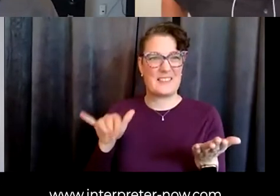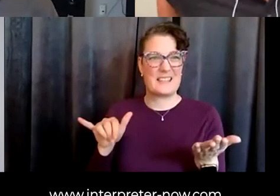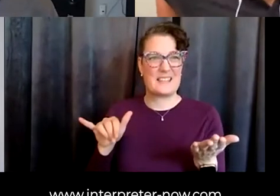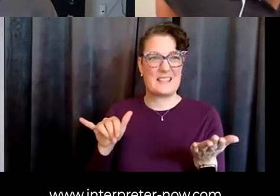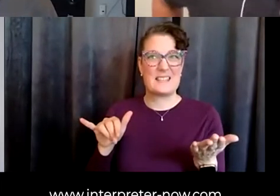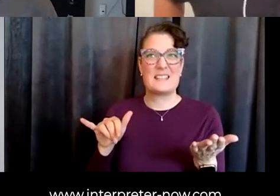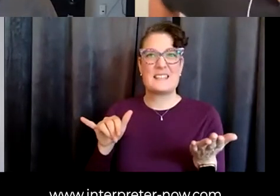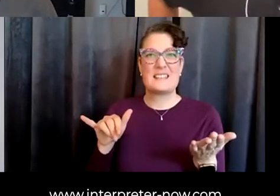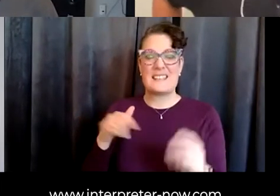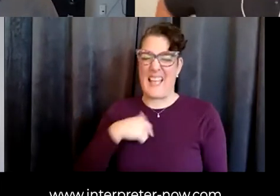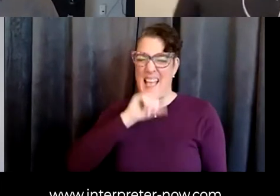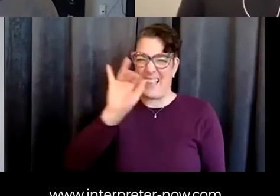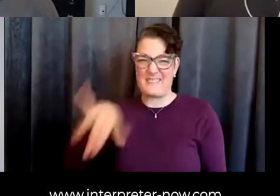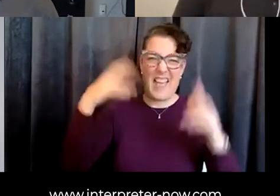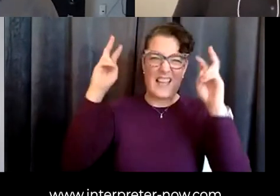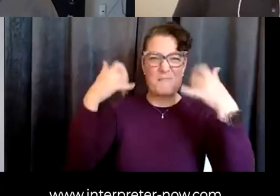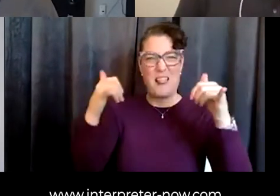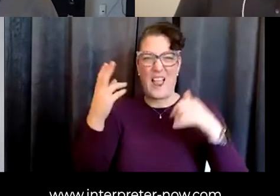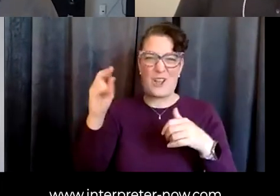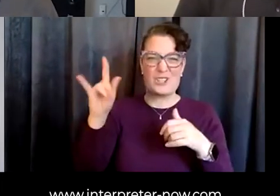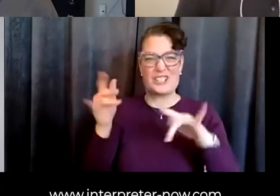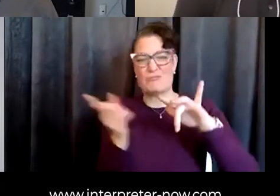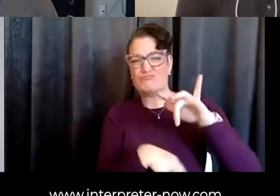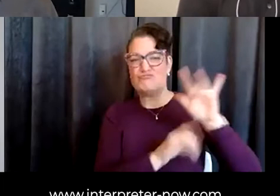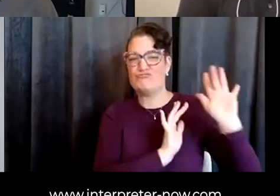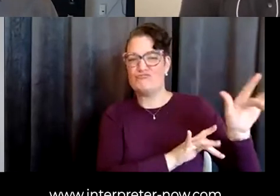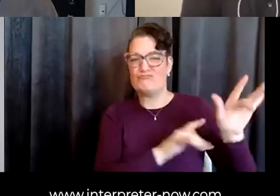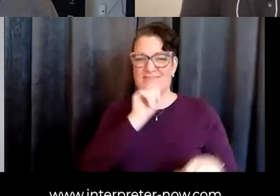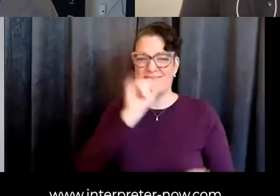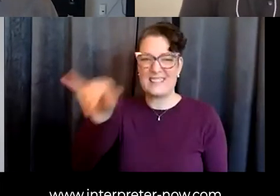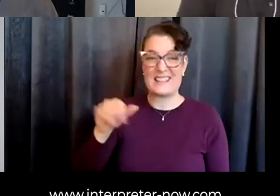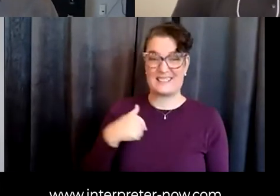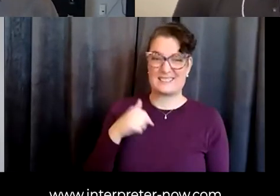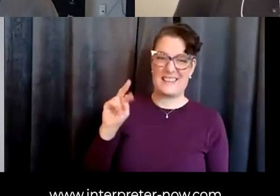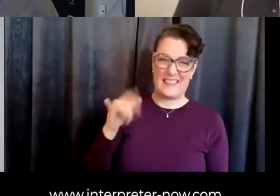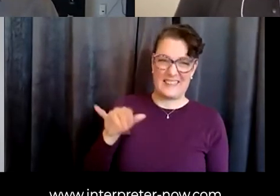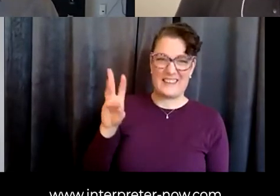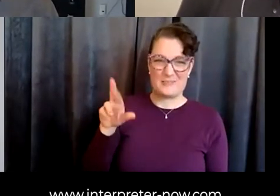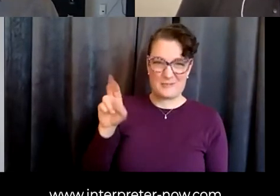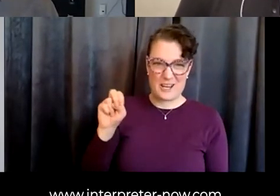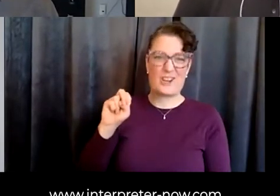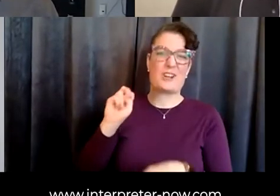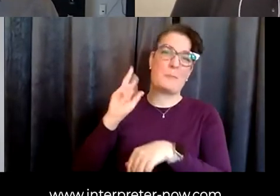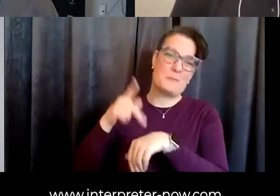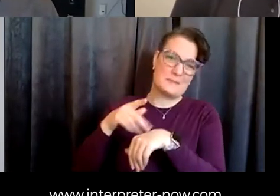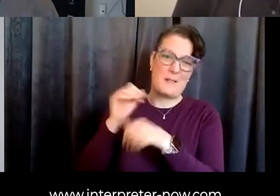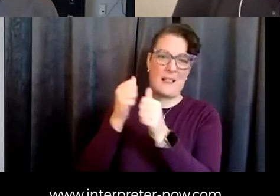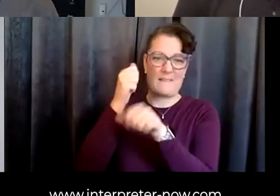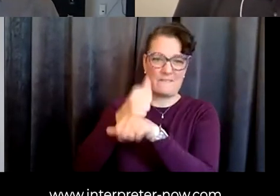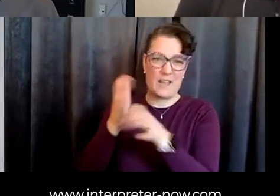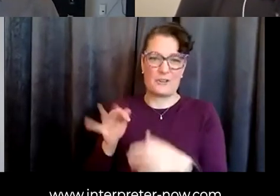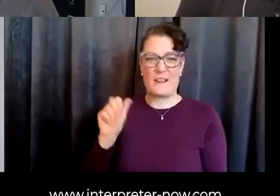I love that, playing hooky. So for me, so Anthony Ware, principal and founder of Aware